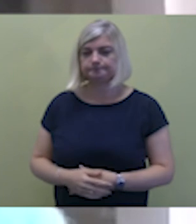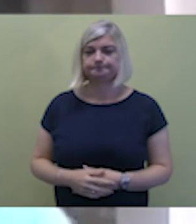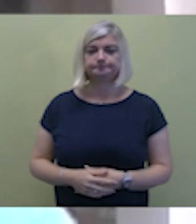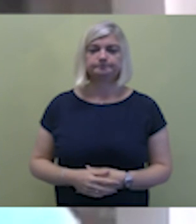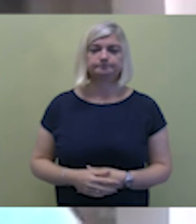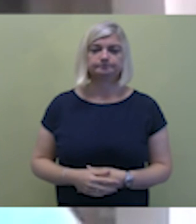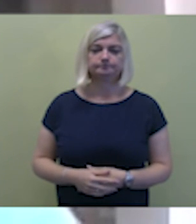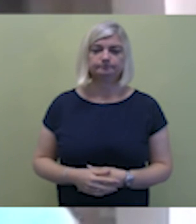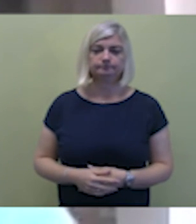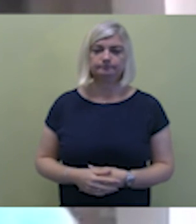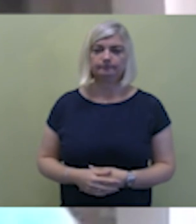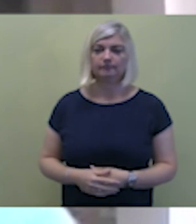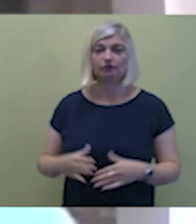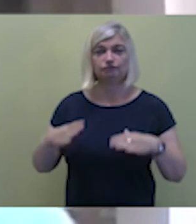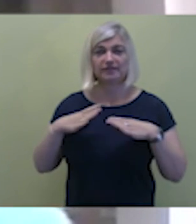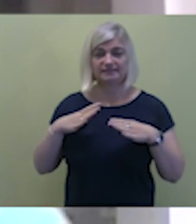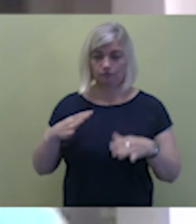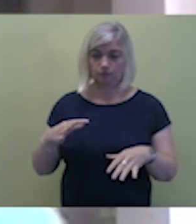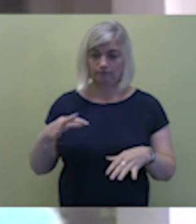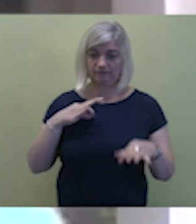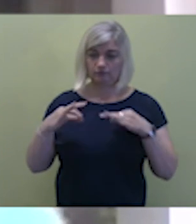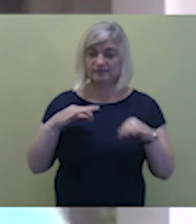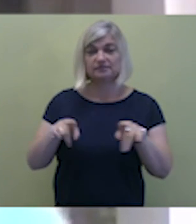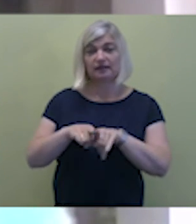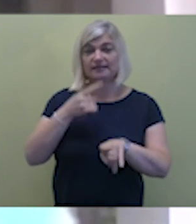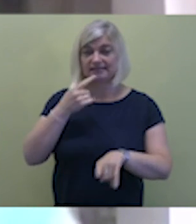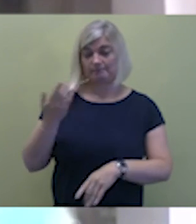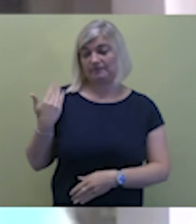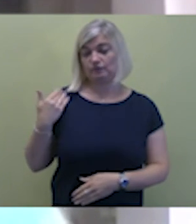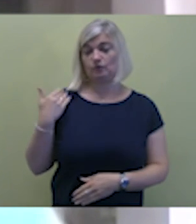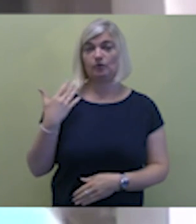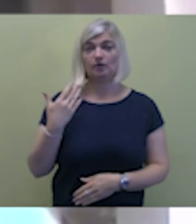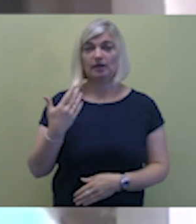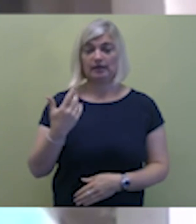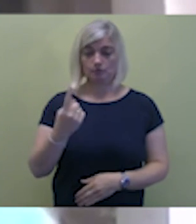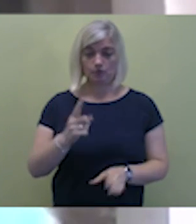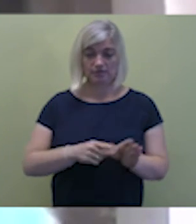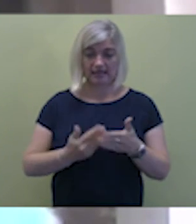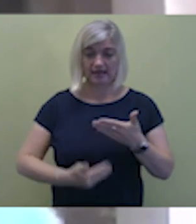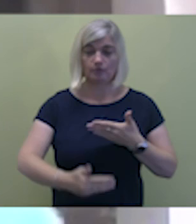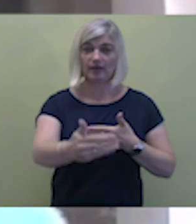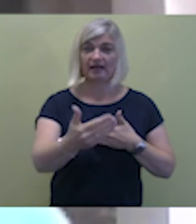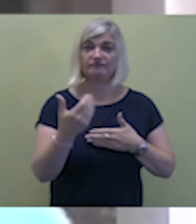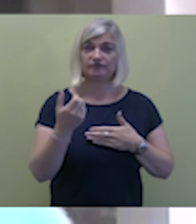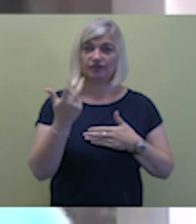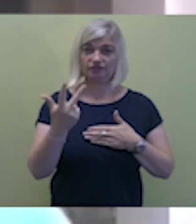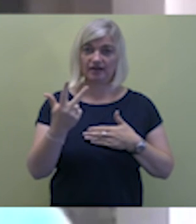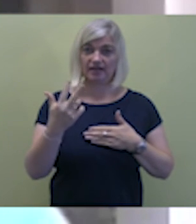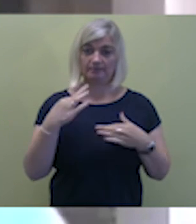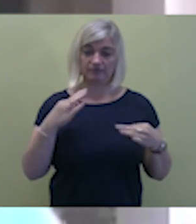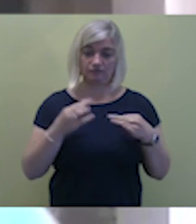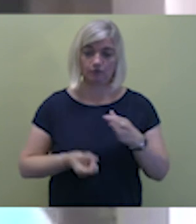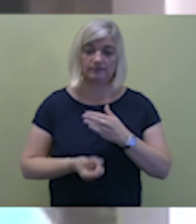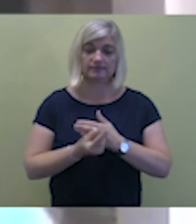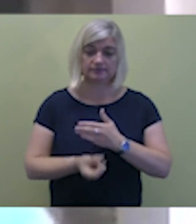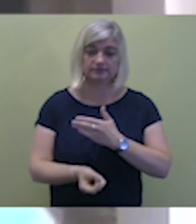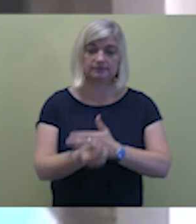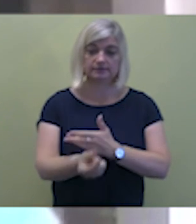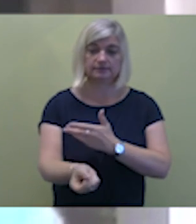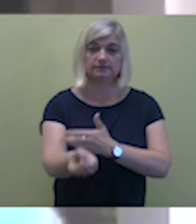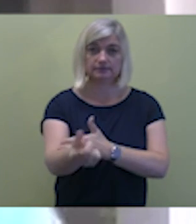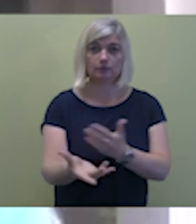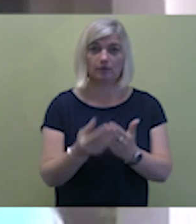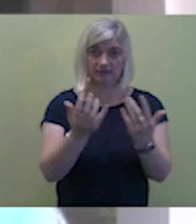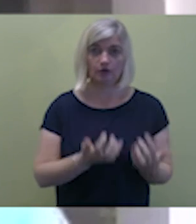our choreography work, ready for performance. Like I said earlier, we have 3 performances in the venue per year to an audience,